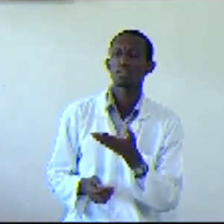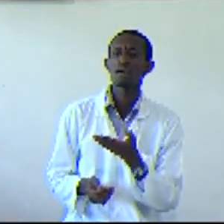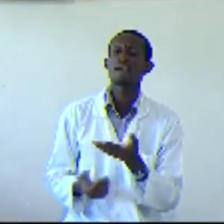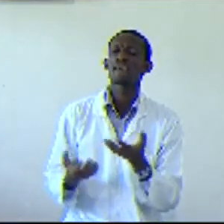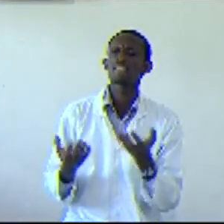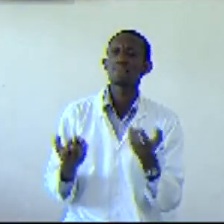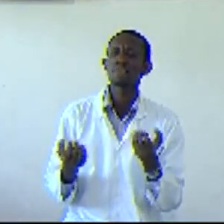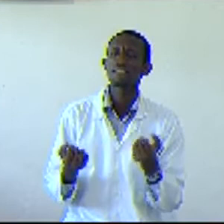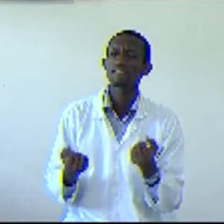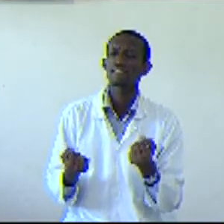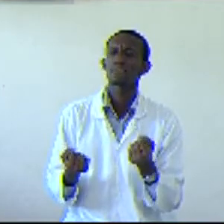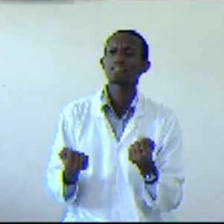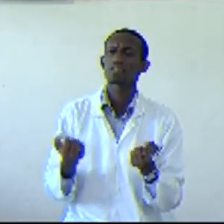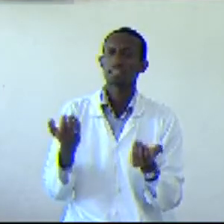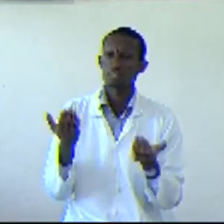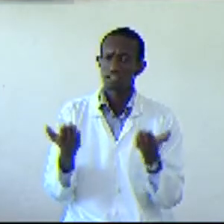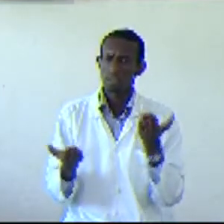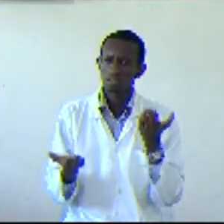more mass